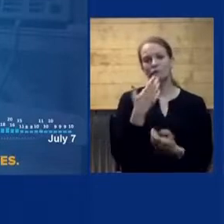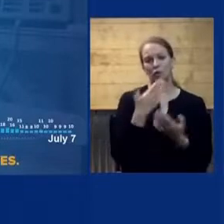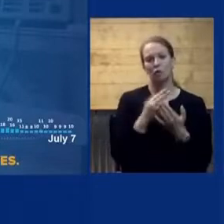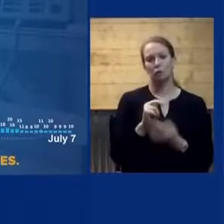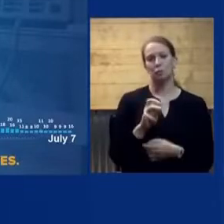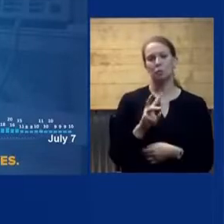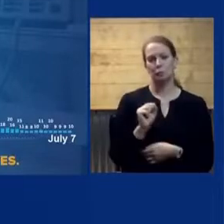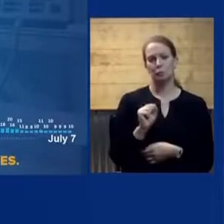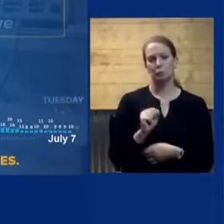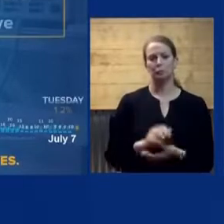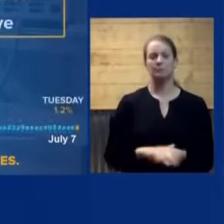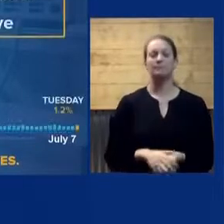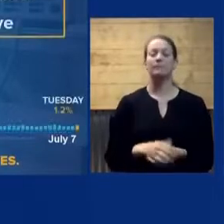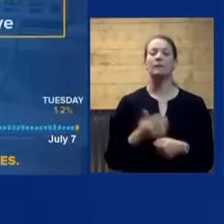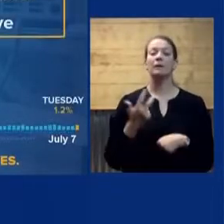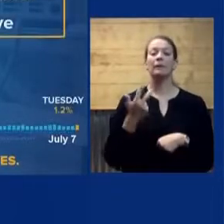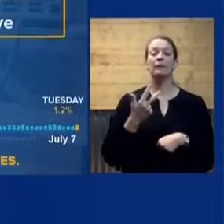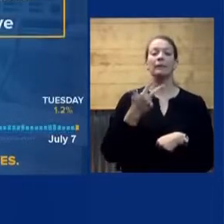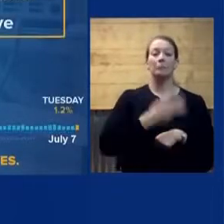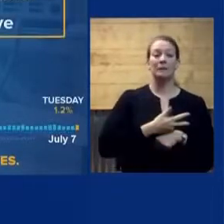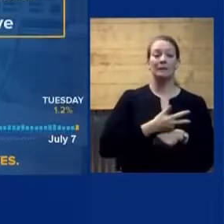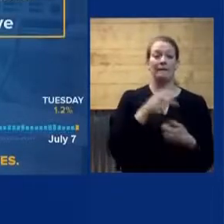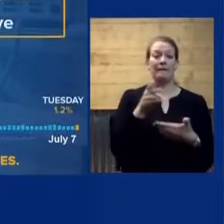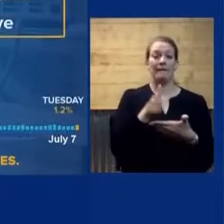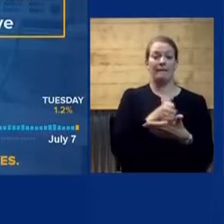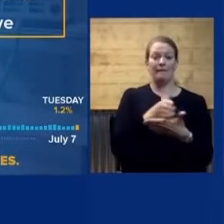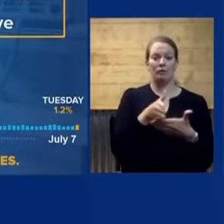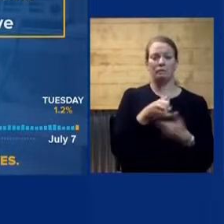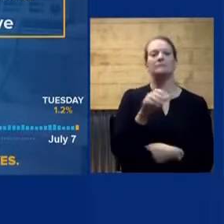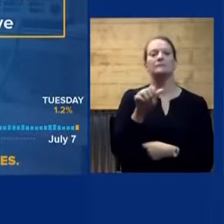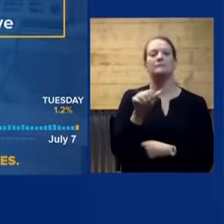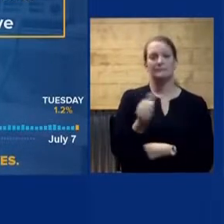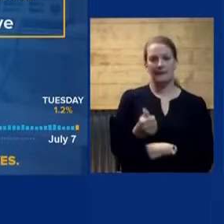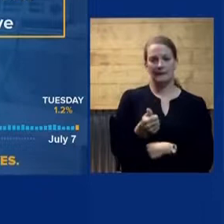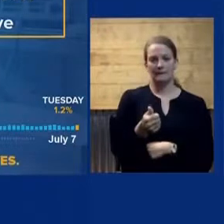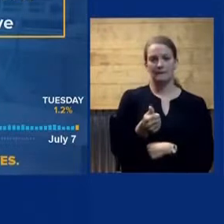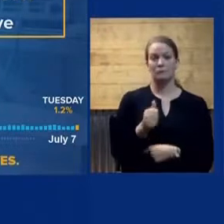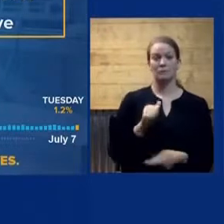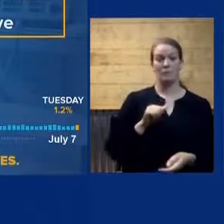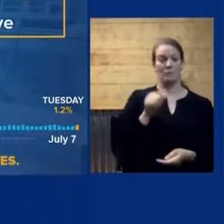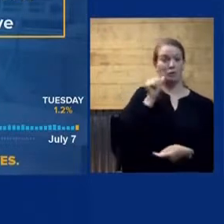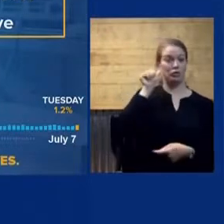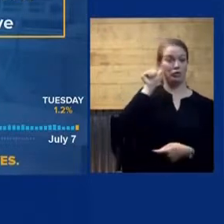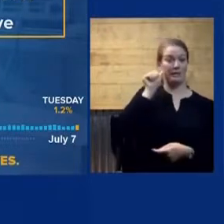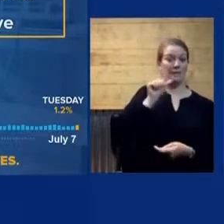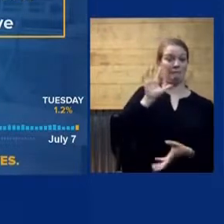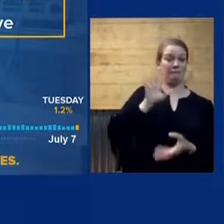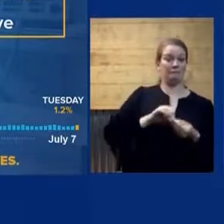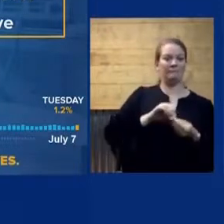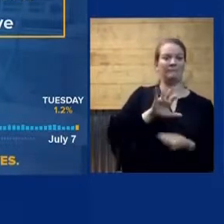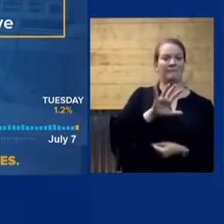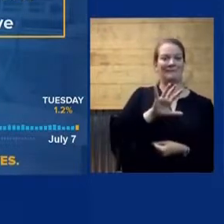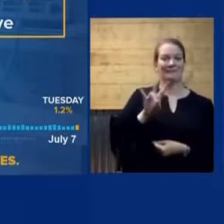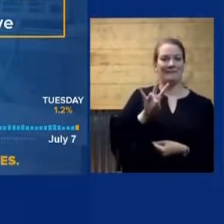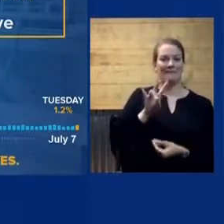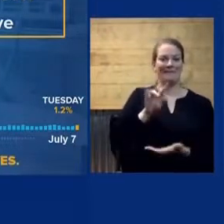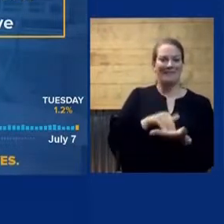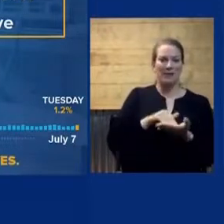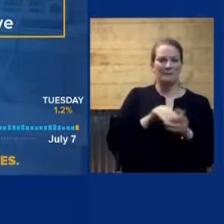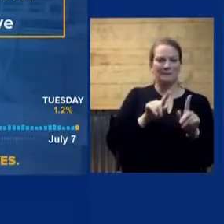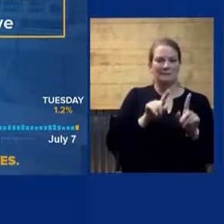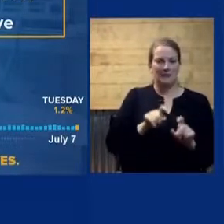average, is 10. We did 57,000 tests yesterday.